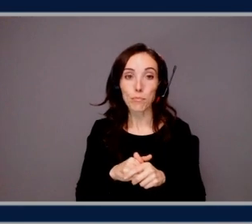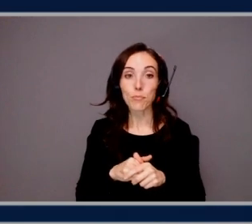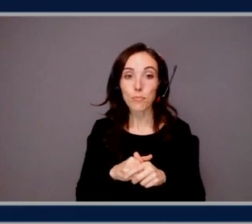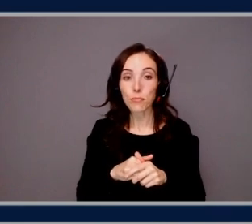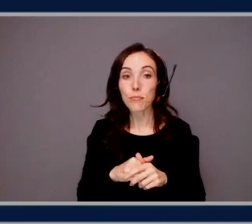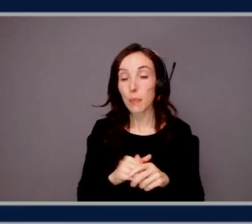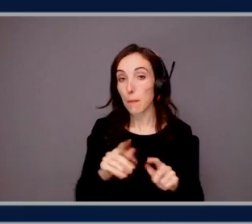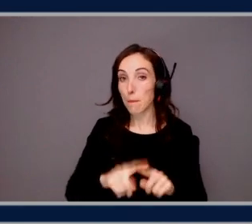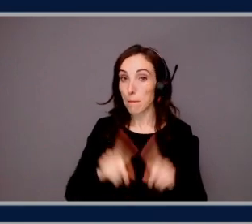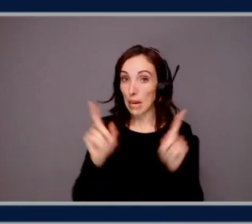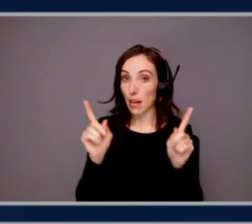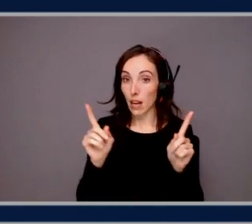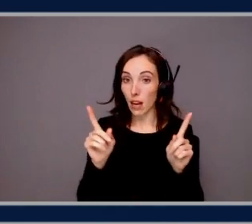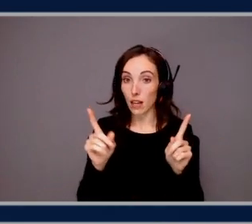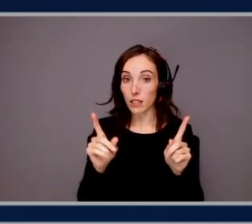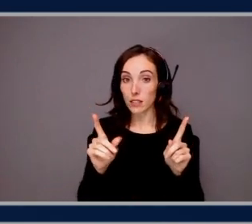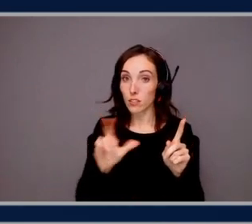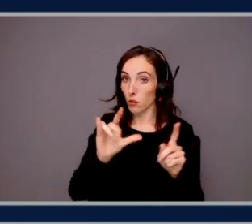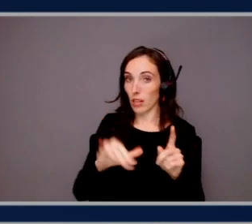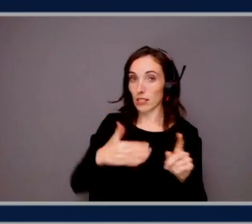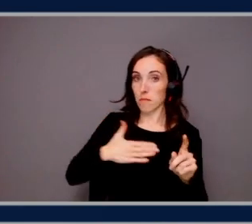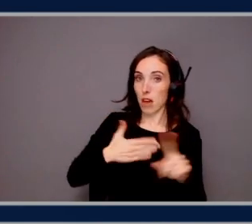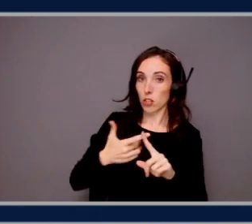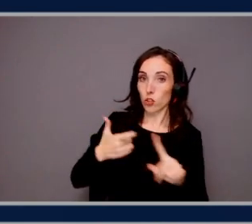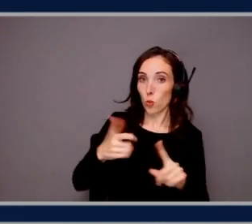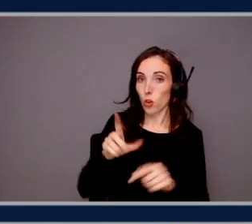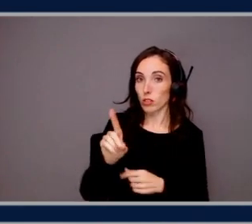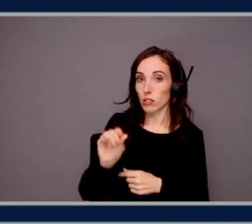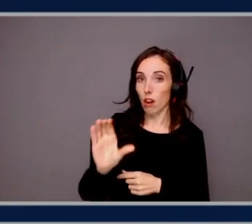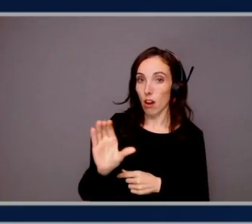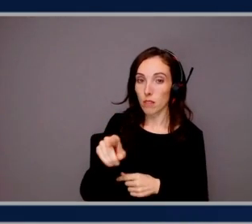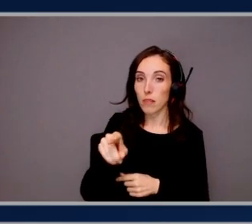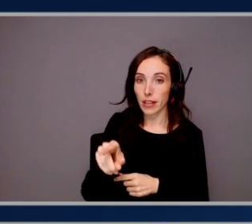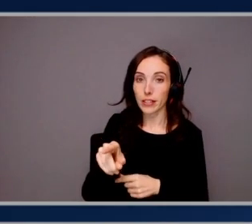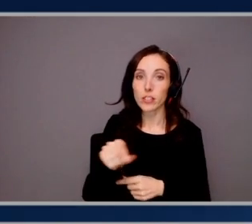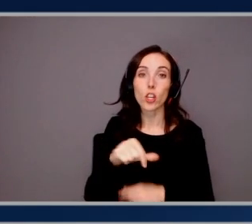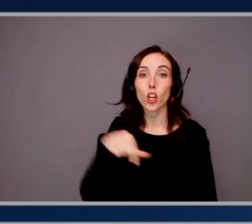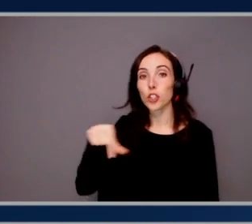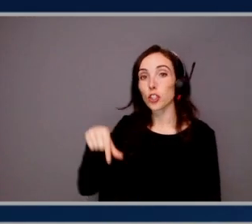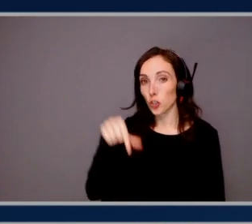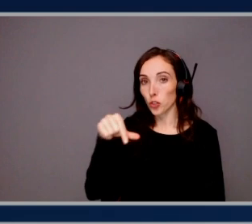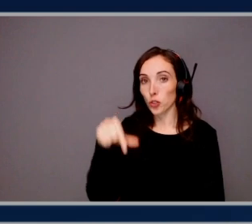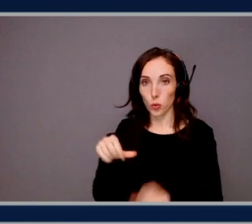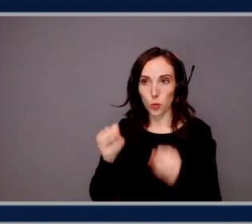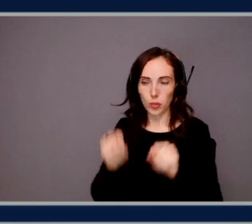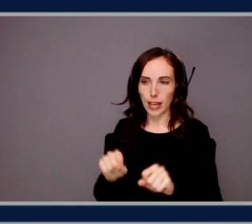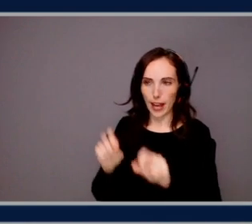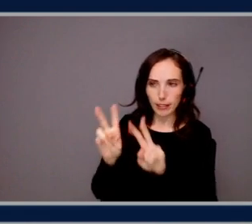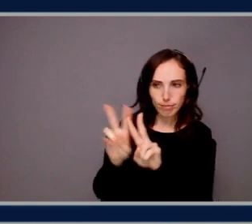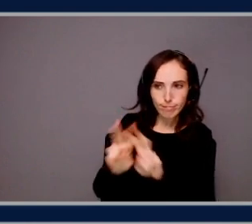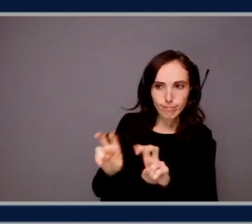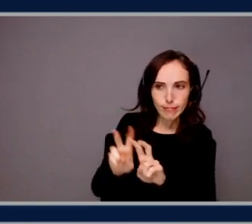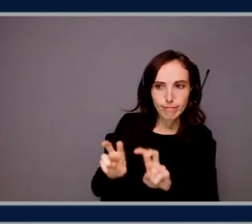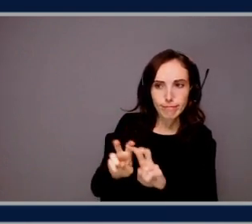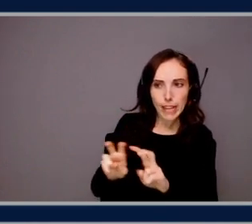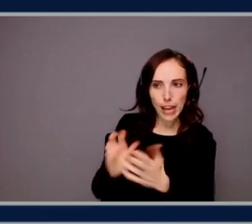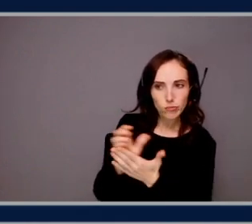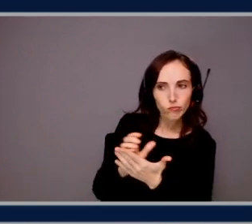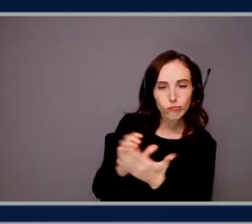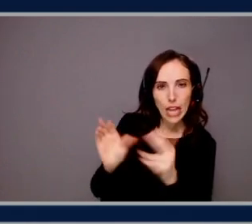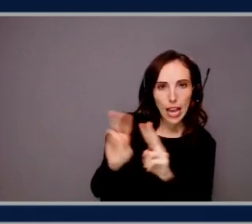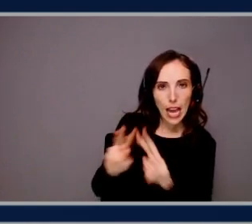but even though this is my source document, the queue has been able to analyze it, and then it is